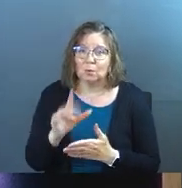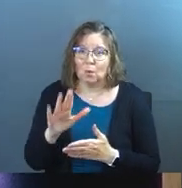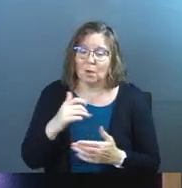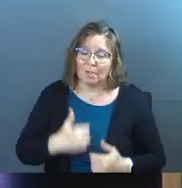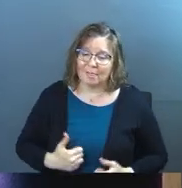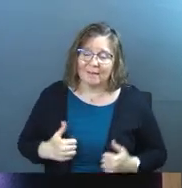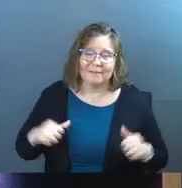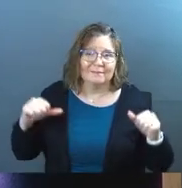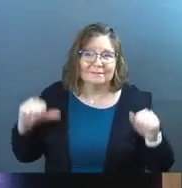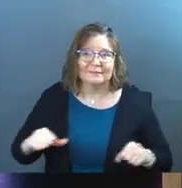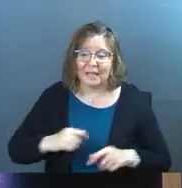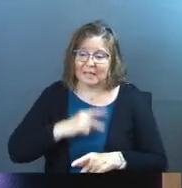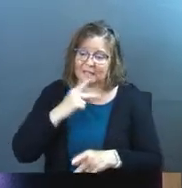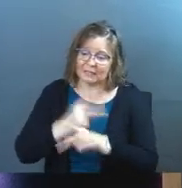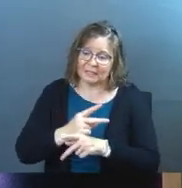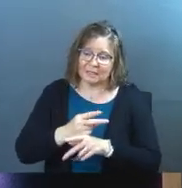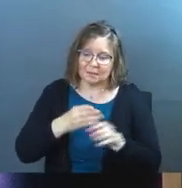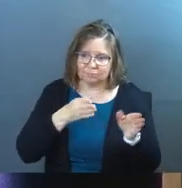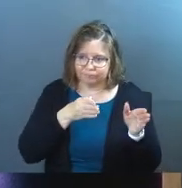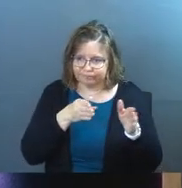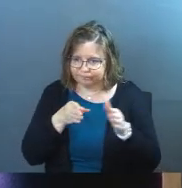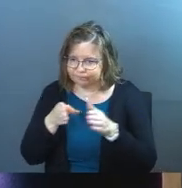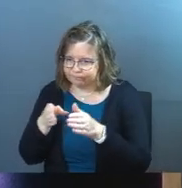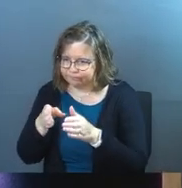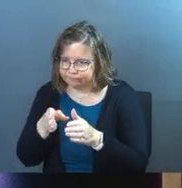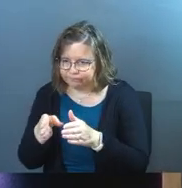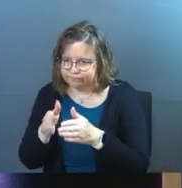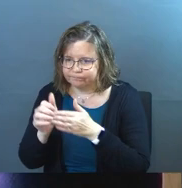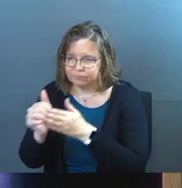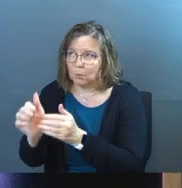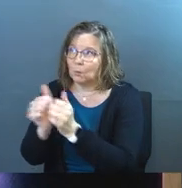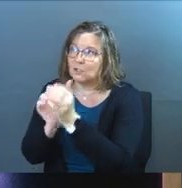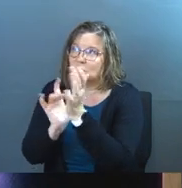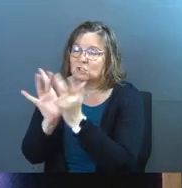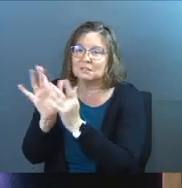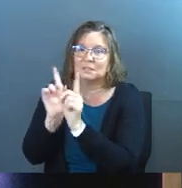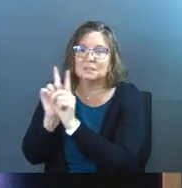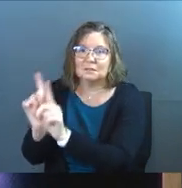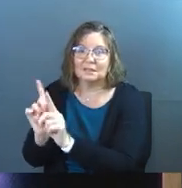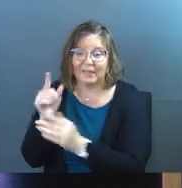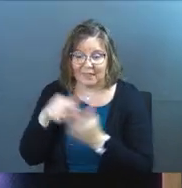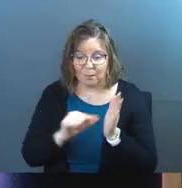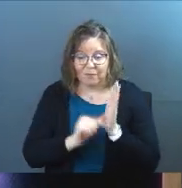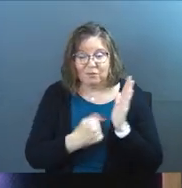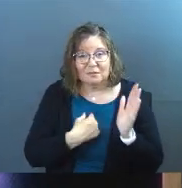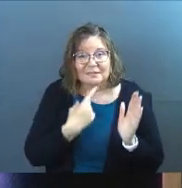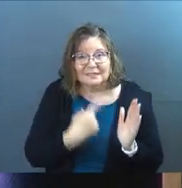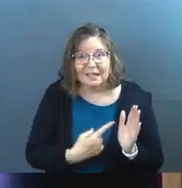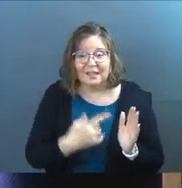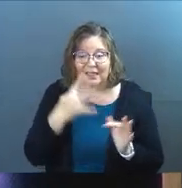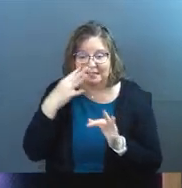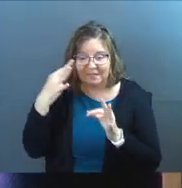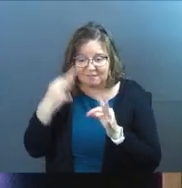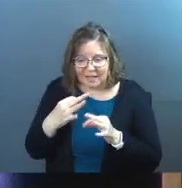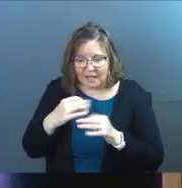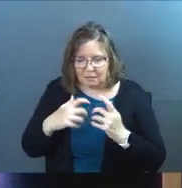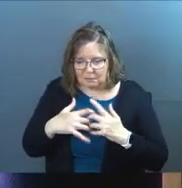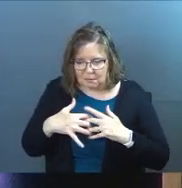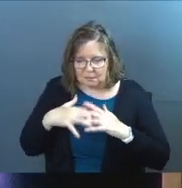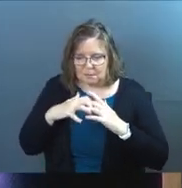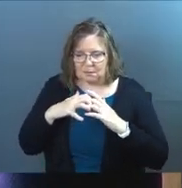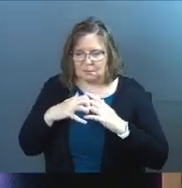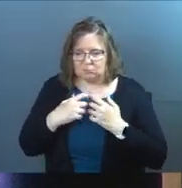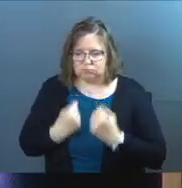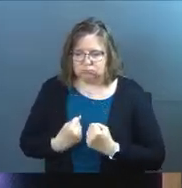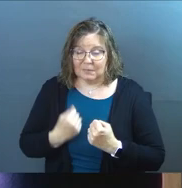in your life and to keep you on the right path walking with Jesus. That's what that verse says. So that's a faith-building verse.